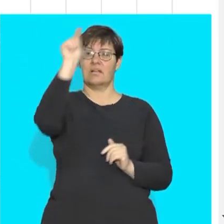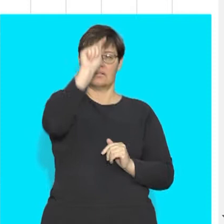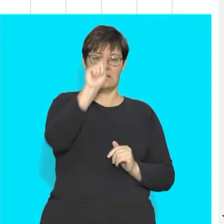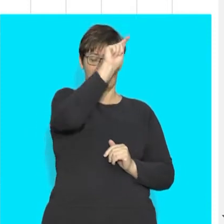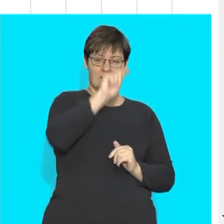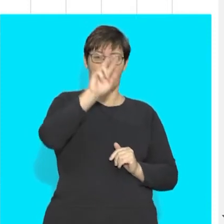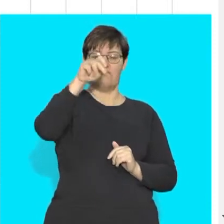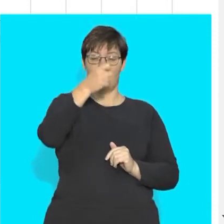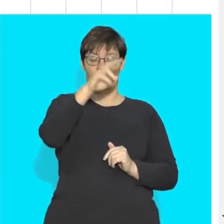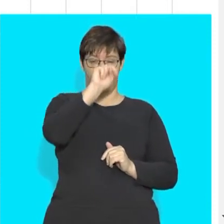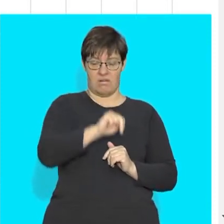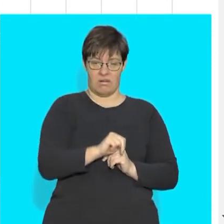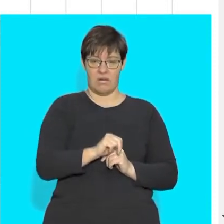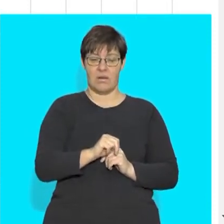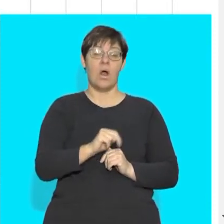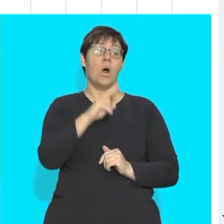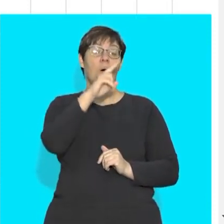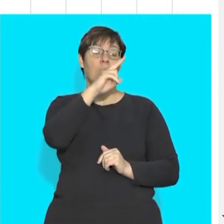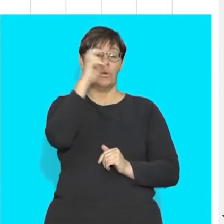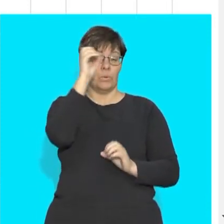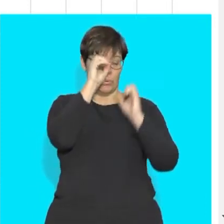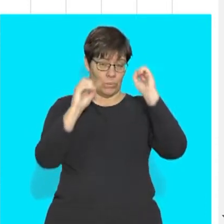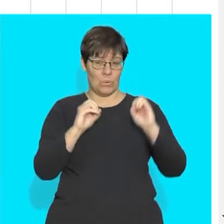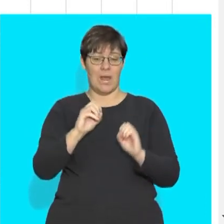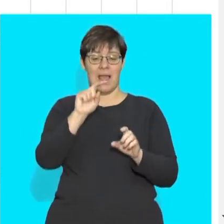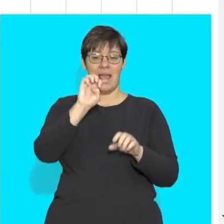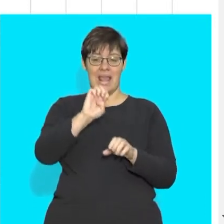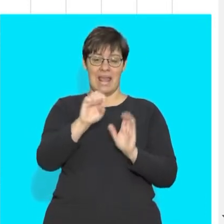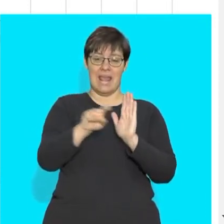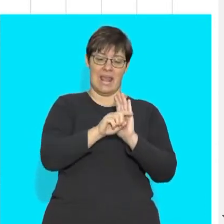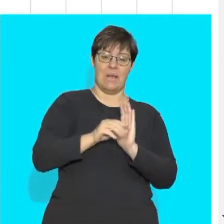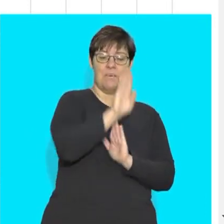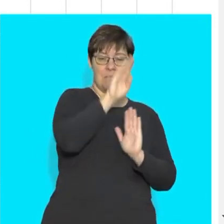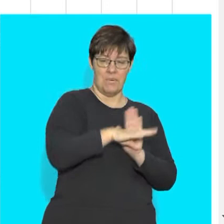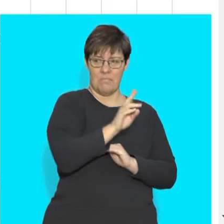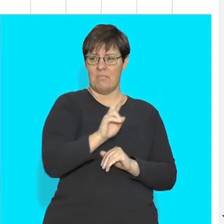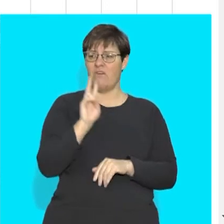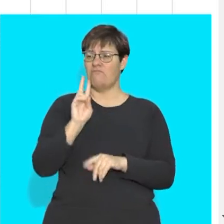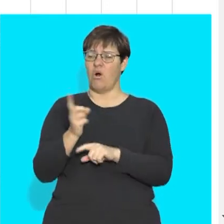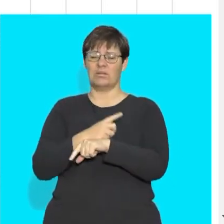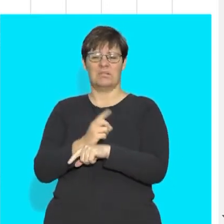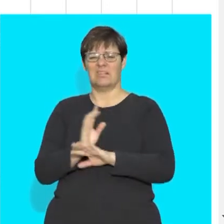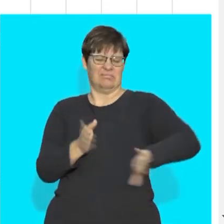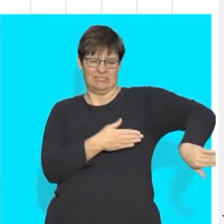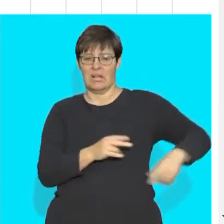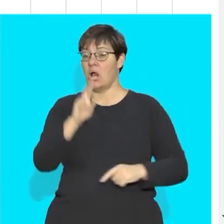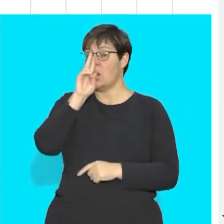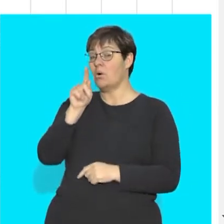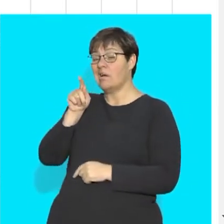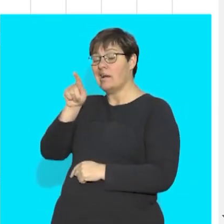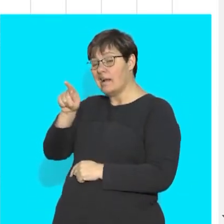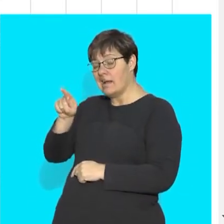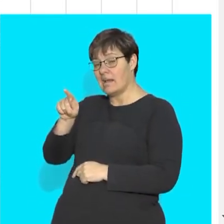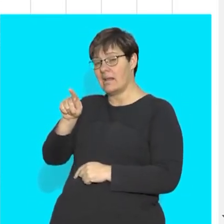photons. These blue little dots are our electrons that are moving. Don't worry about the voltmeter. What I need you to be paying